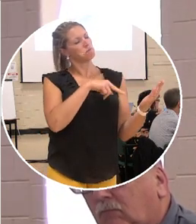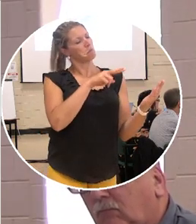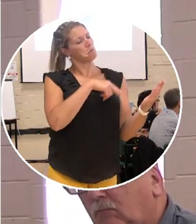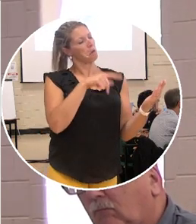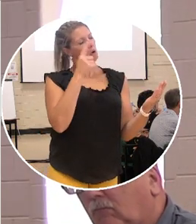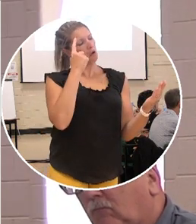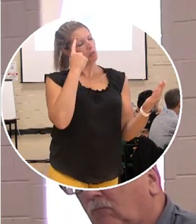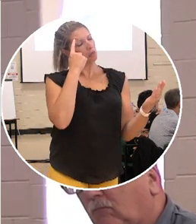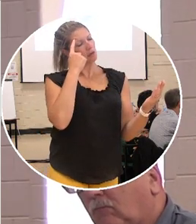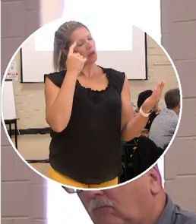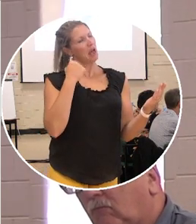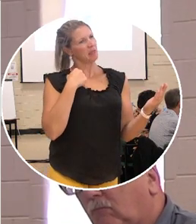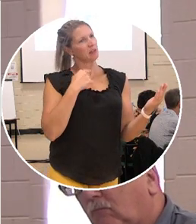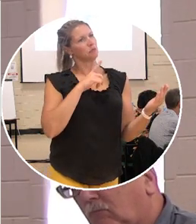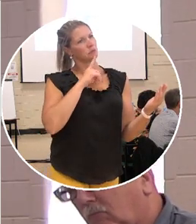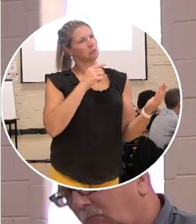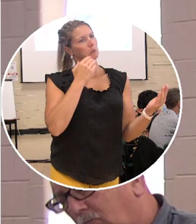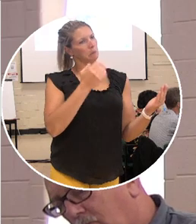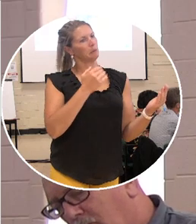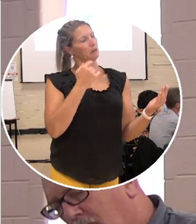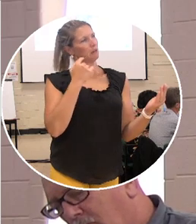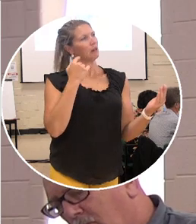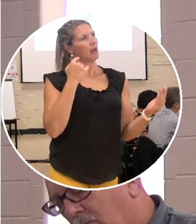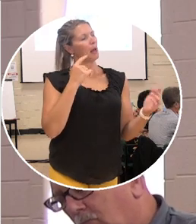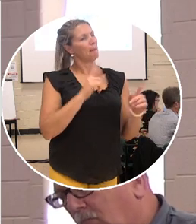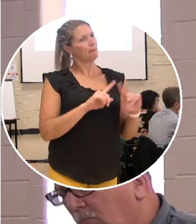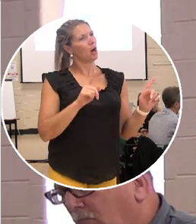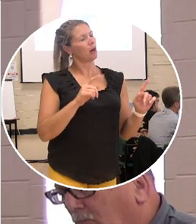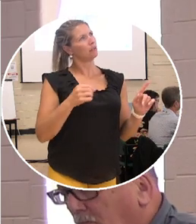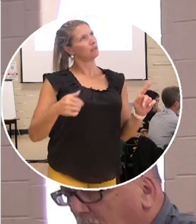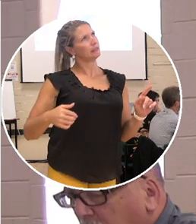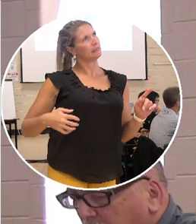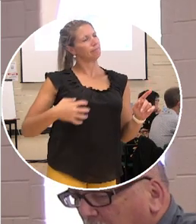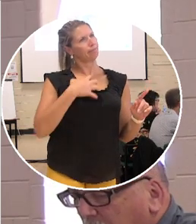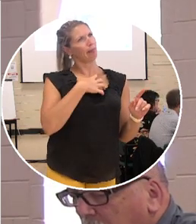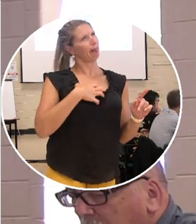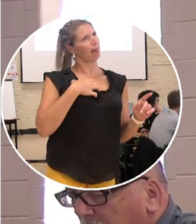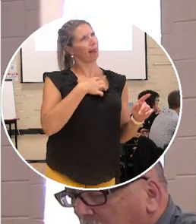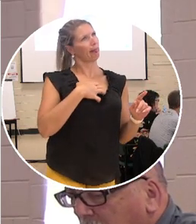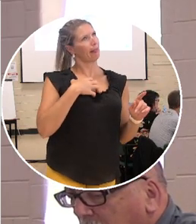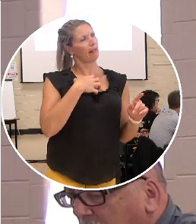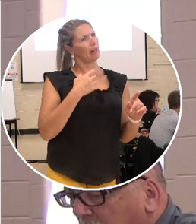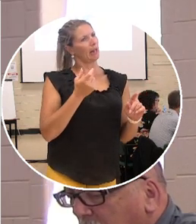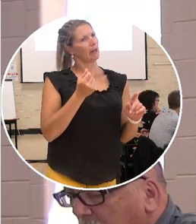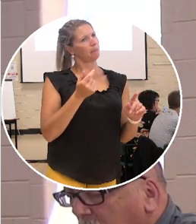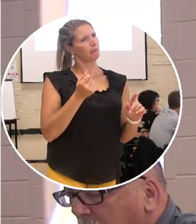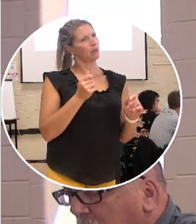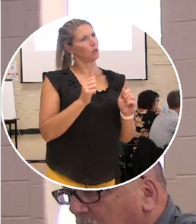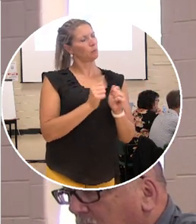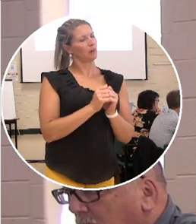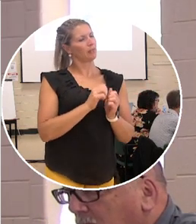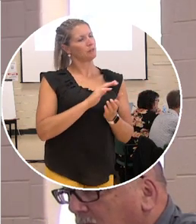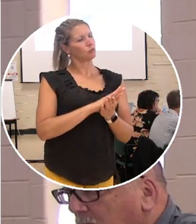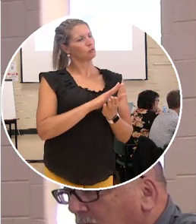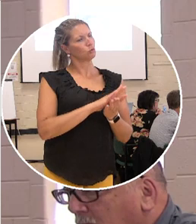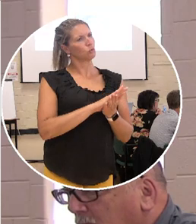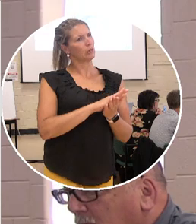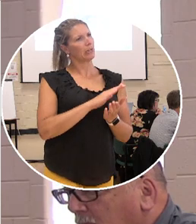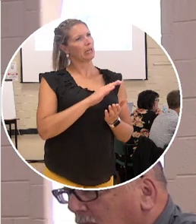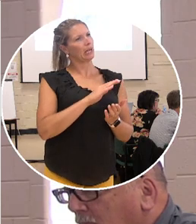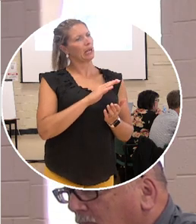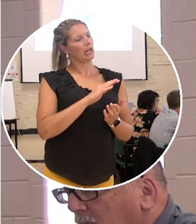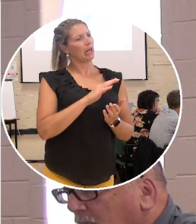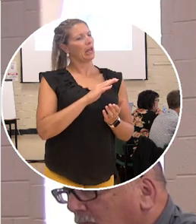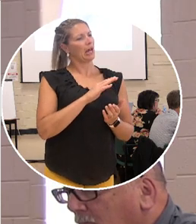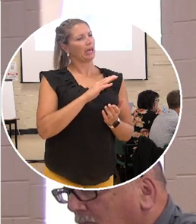progressive of this organization. I think it's wonderful. However, I am having a little bit of an issue with school councils being bumped up with elections to